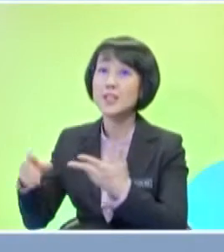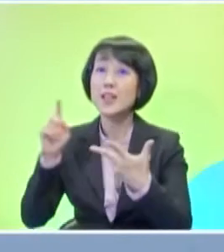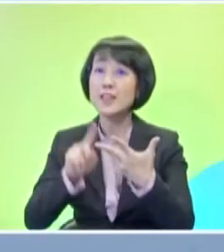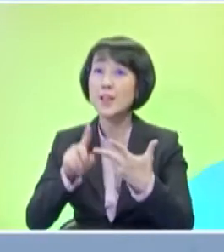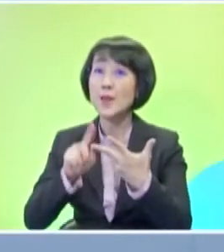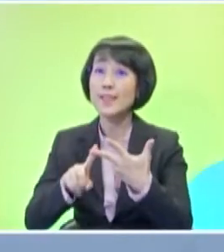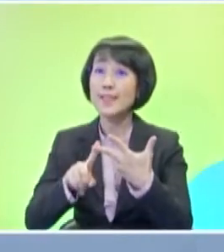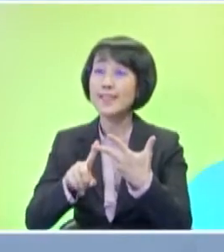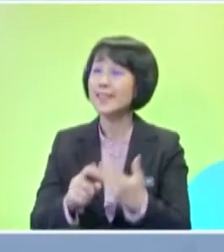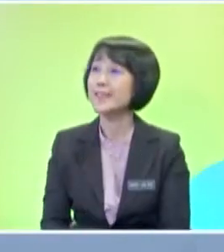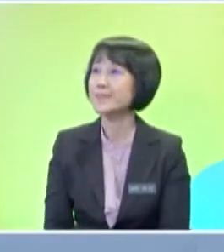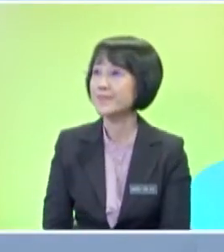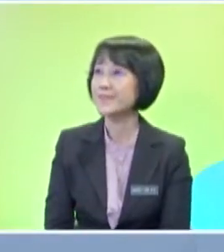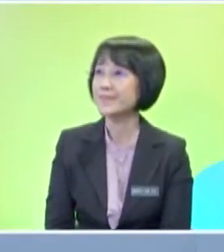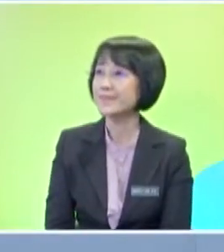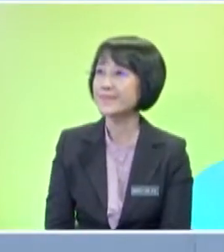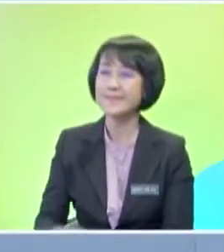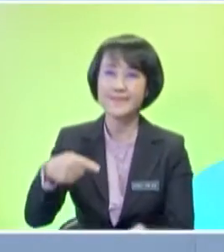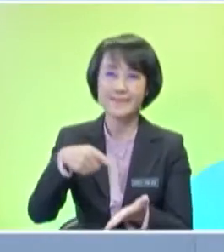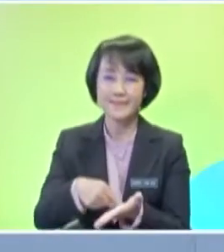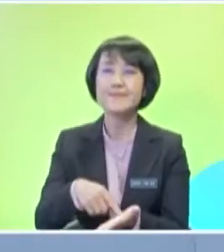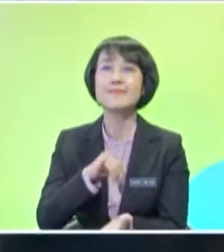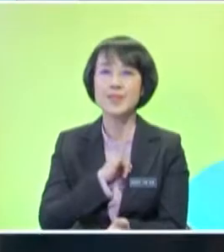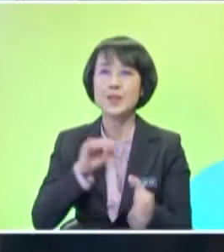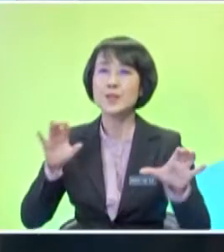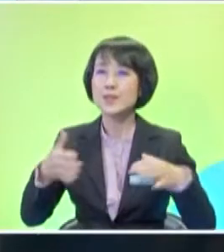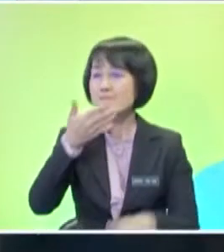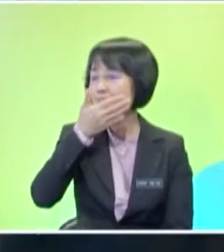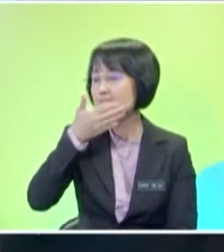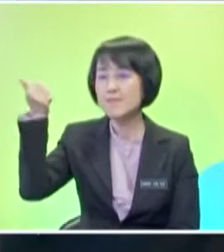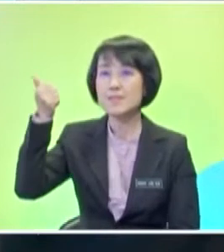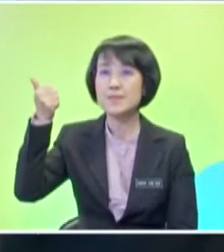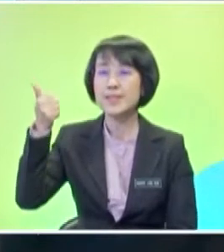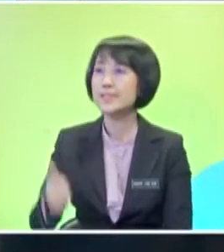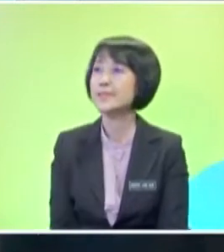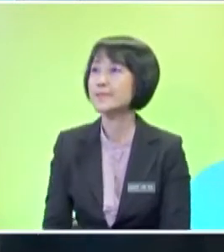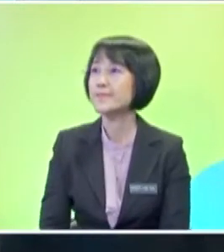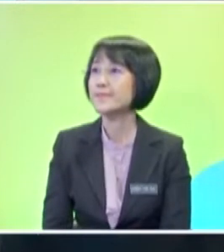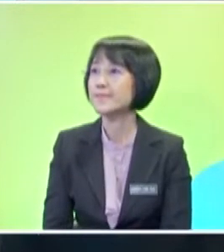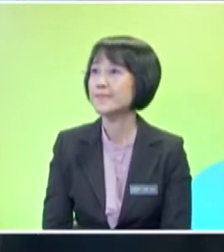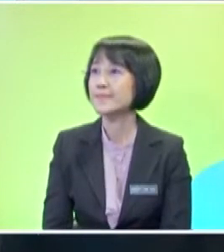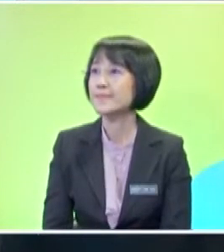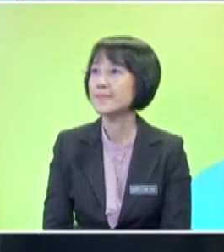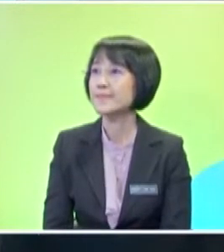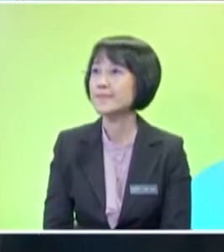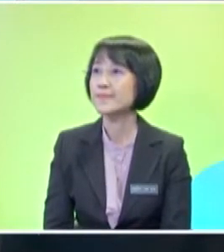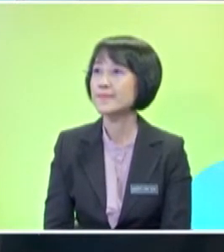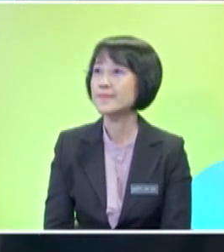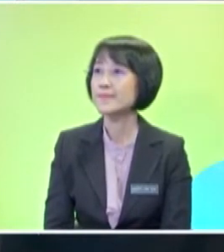Okay. And this time I think I will do it much better. So here,